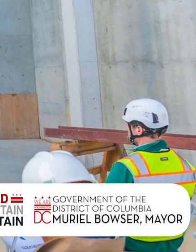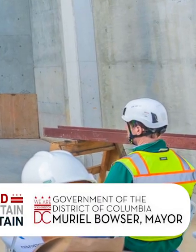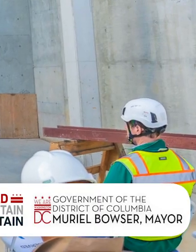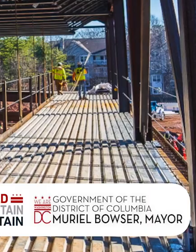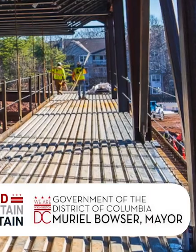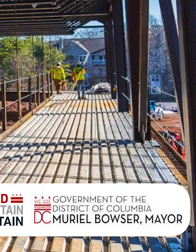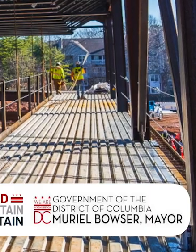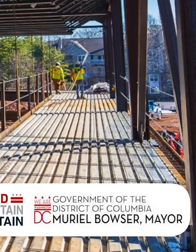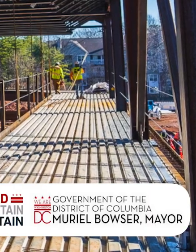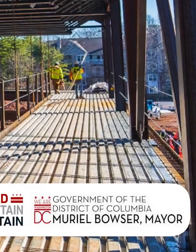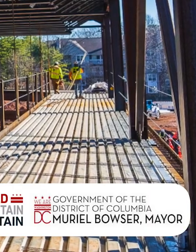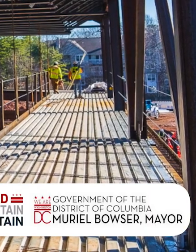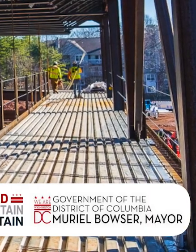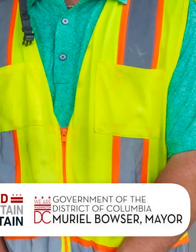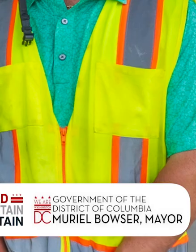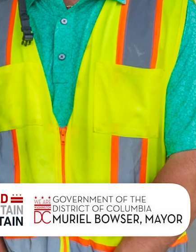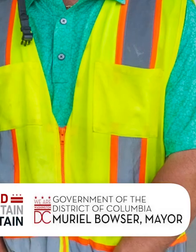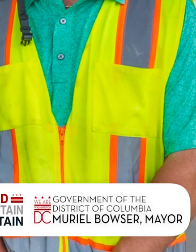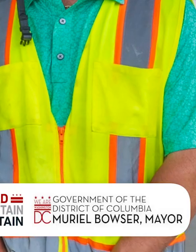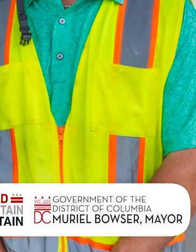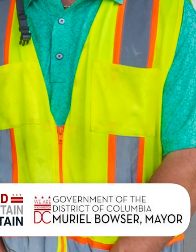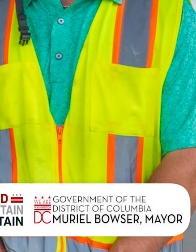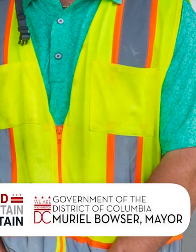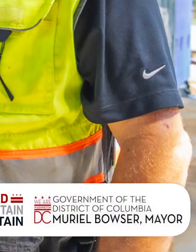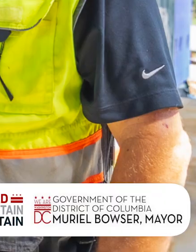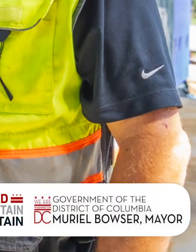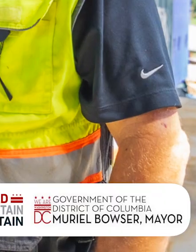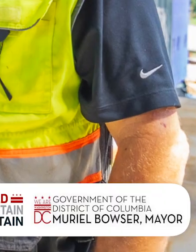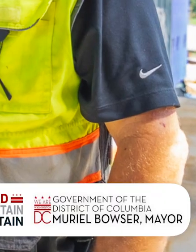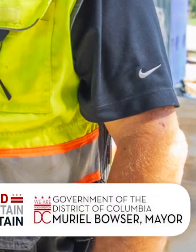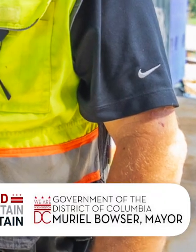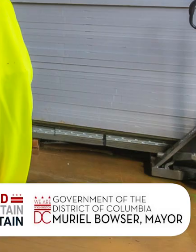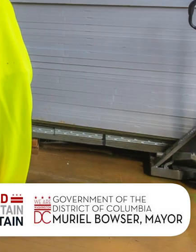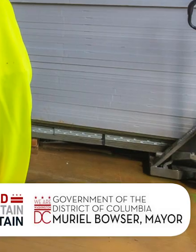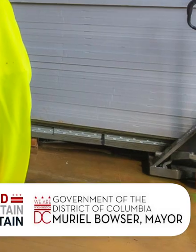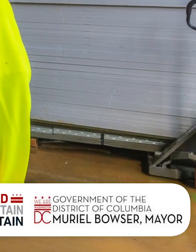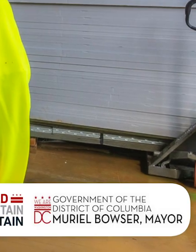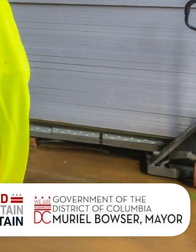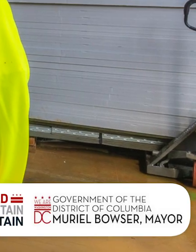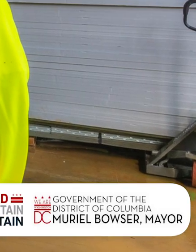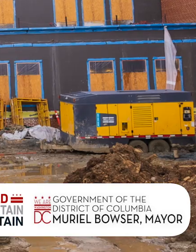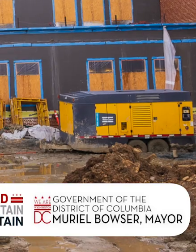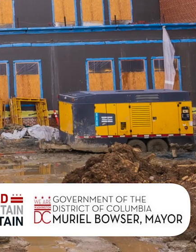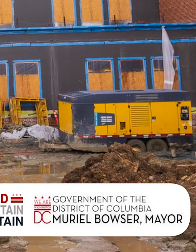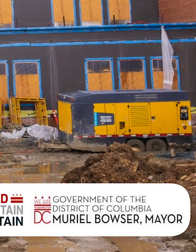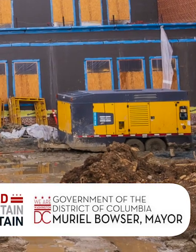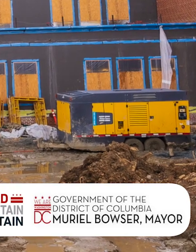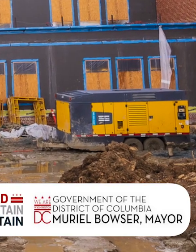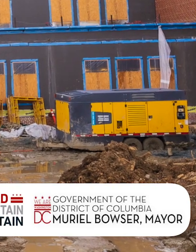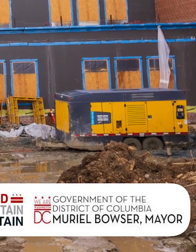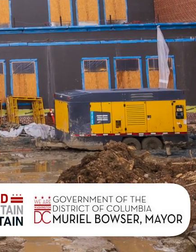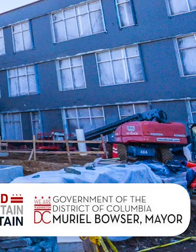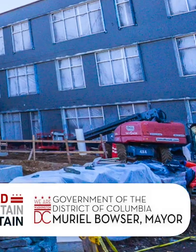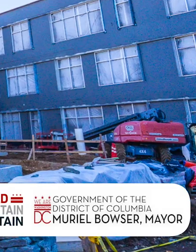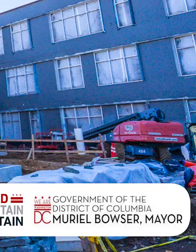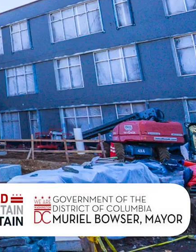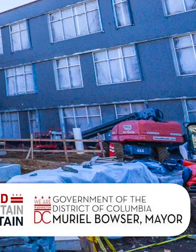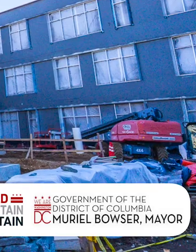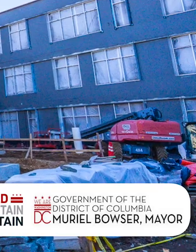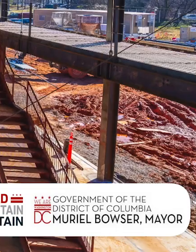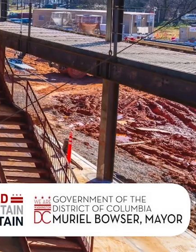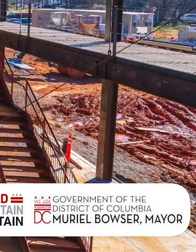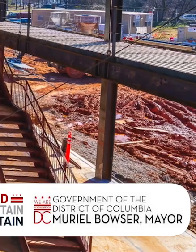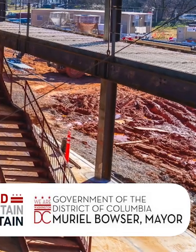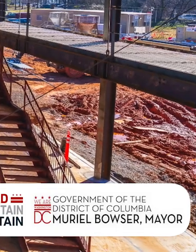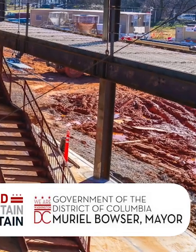engineers, and construction professionals to help shape the future of the nation's capital.